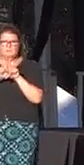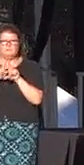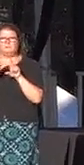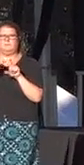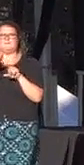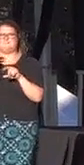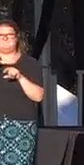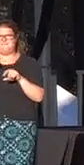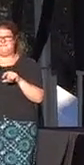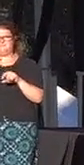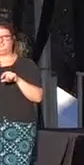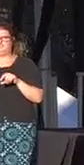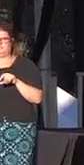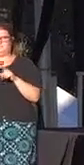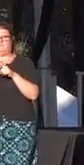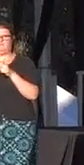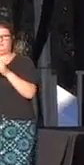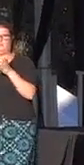sports.